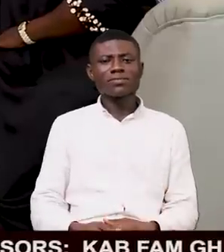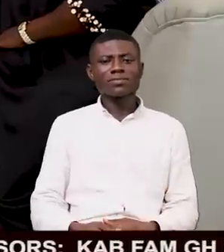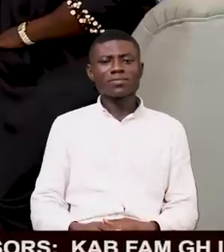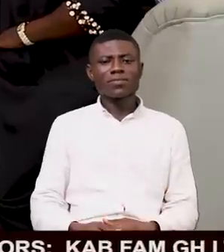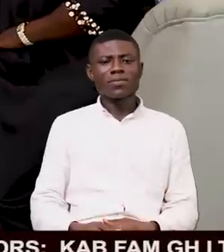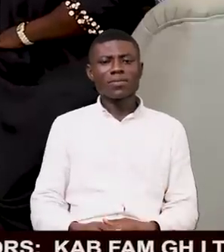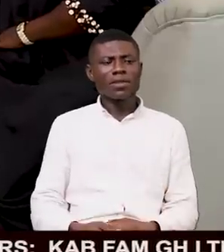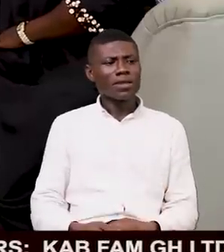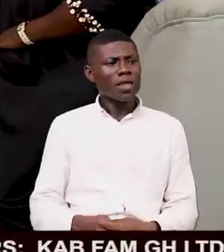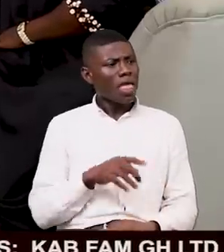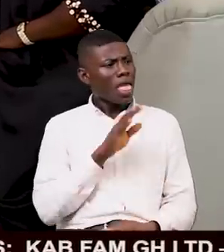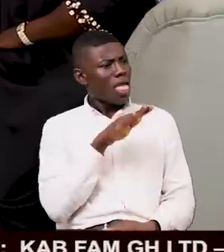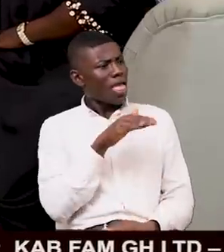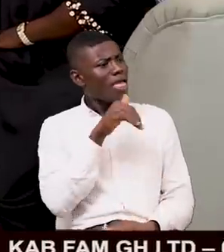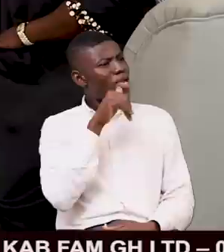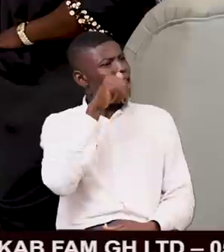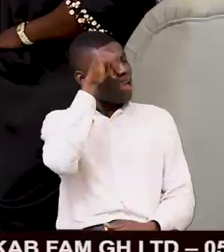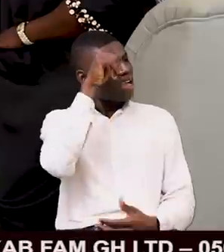Pierce, how could you do? Oh,